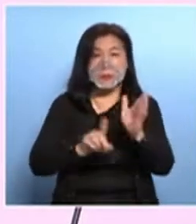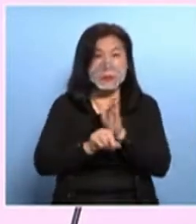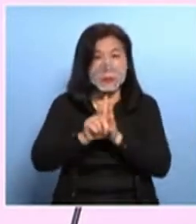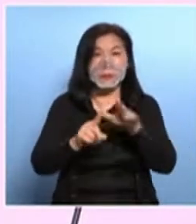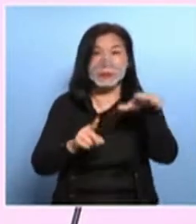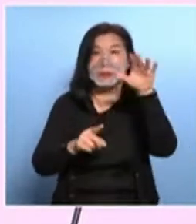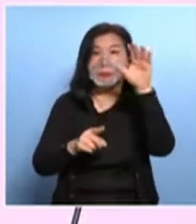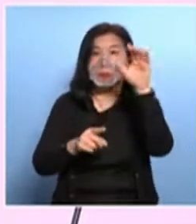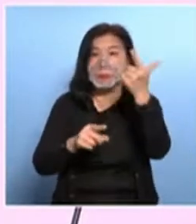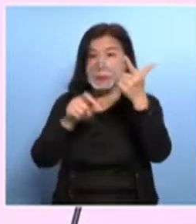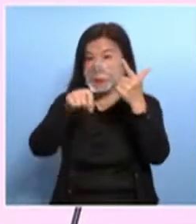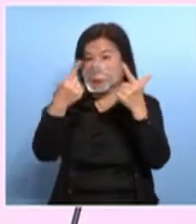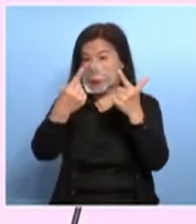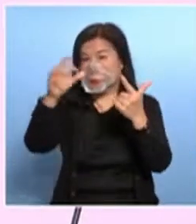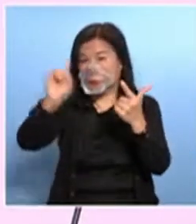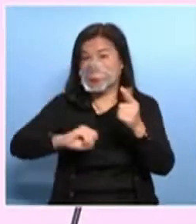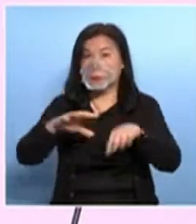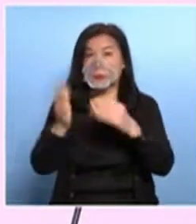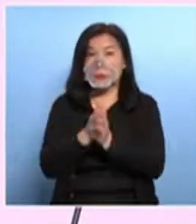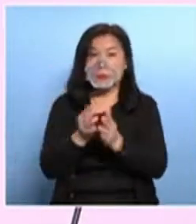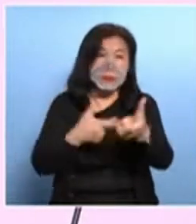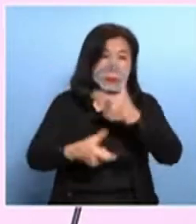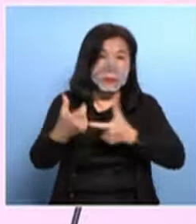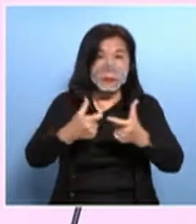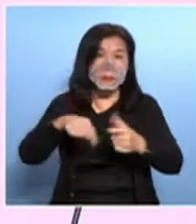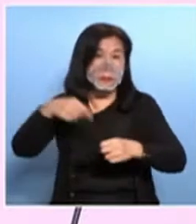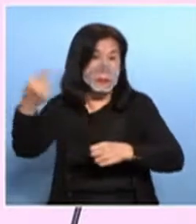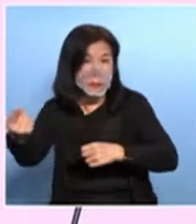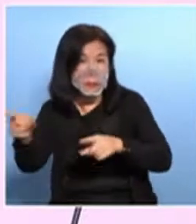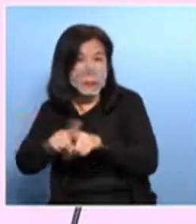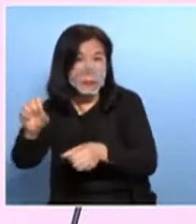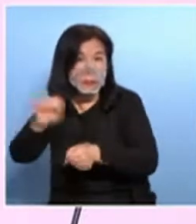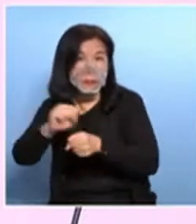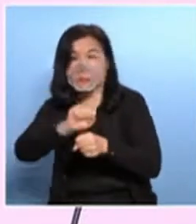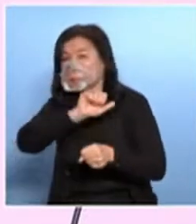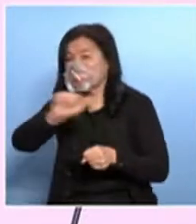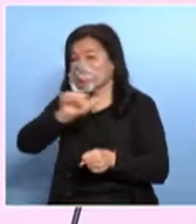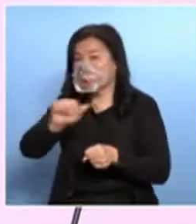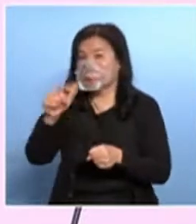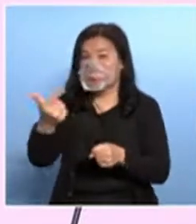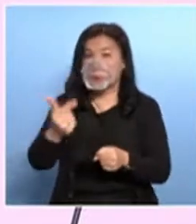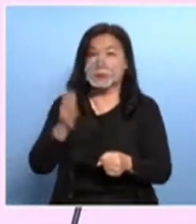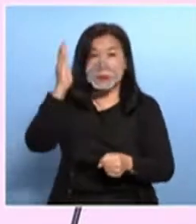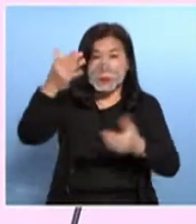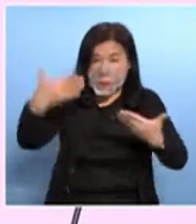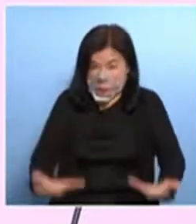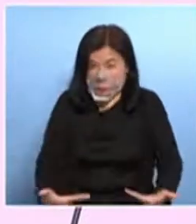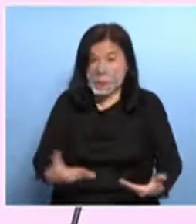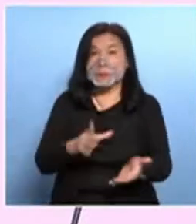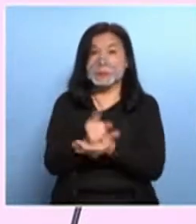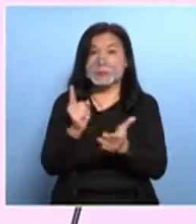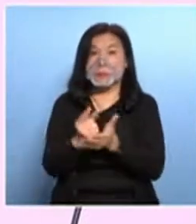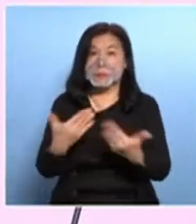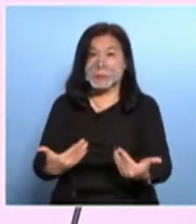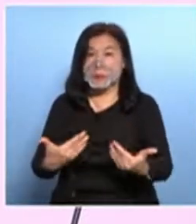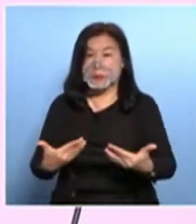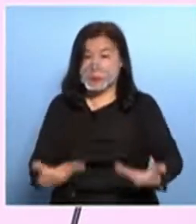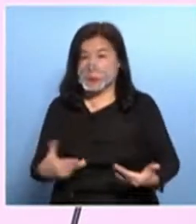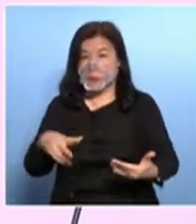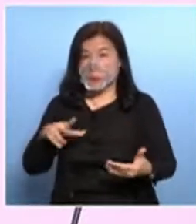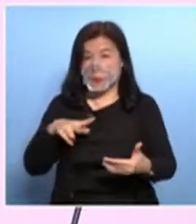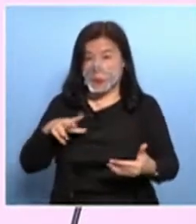strong performance. Last year, the growth rate of the mainland economy was 8.1%, which was faster than that of most economies. Looking